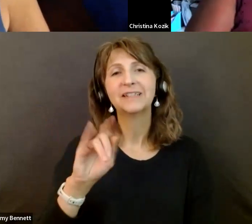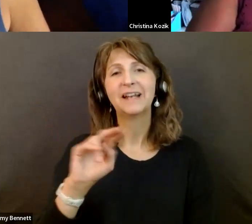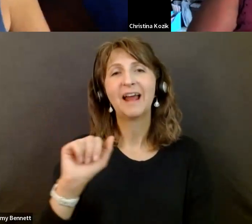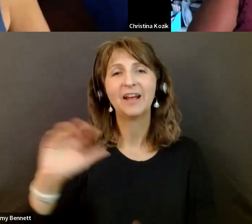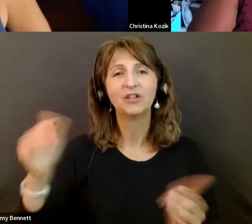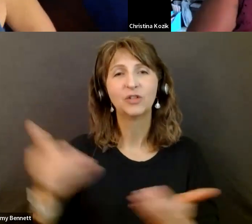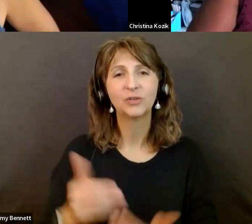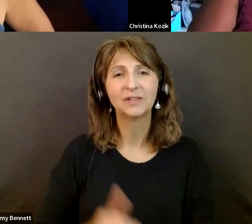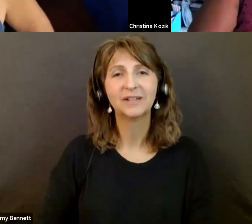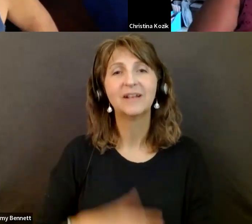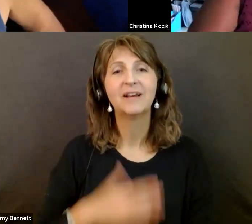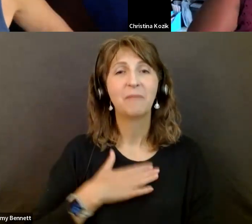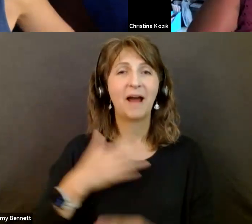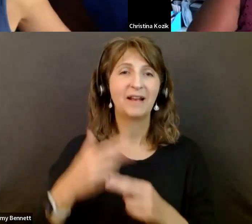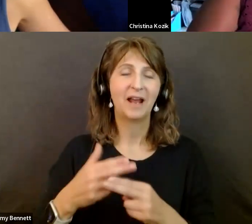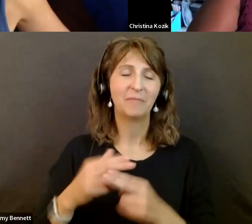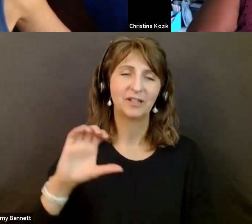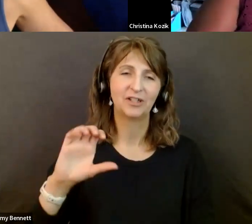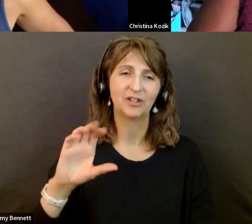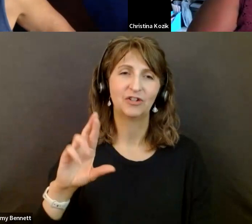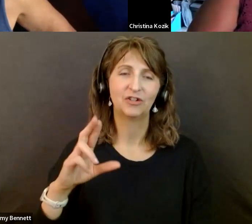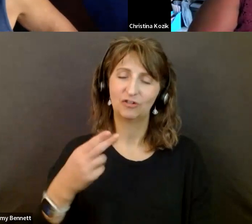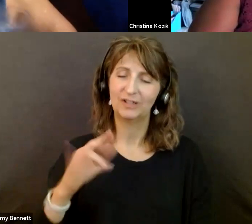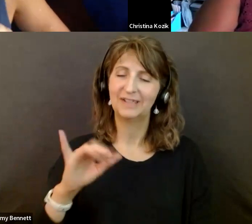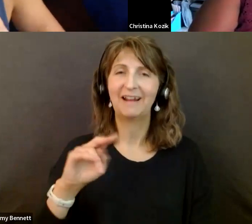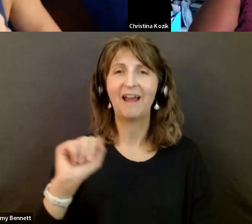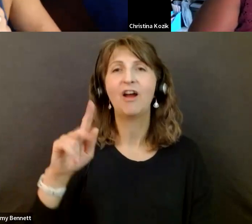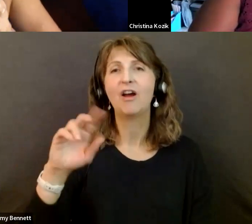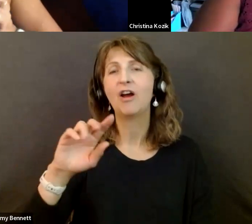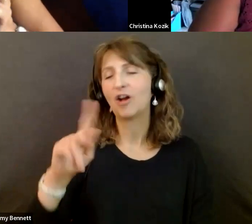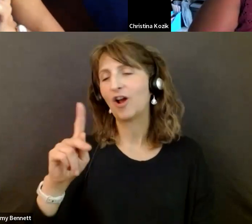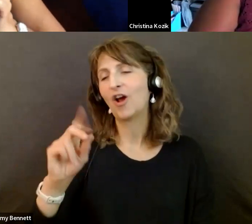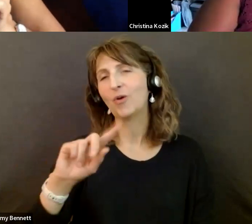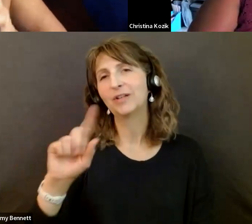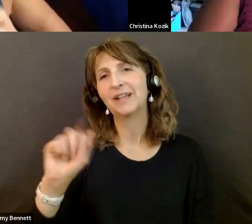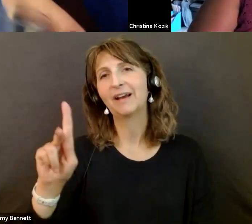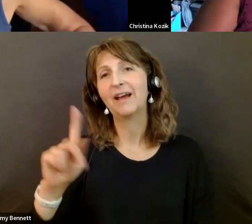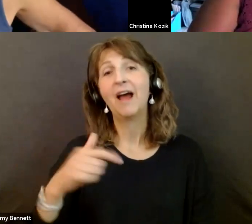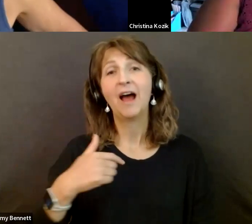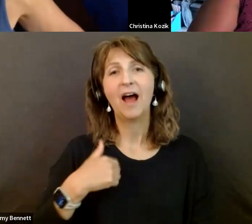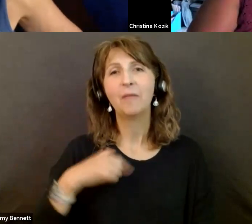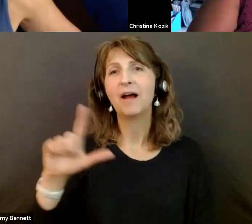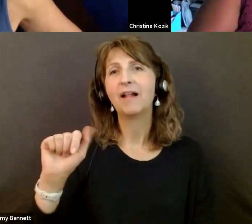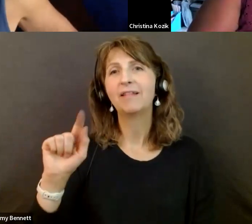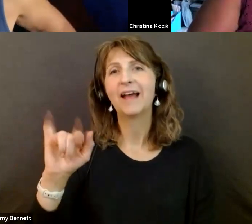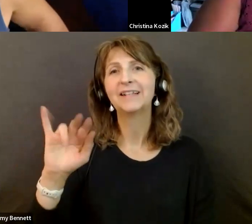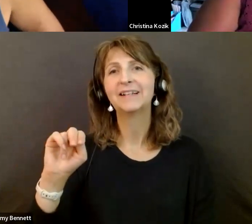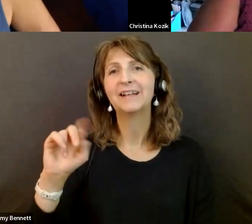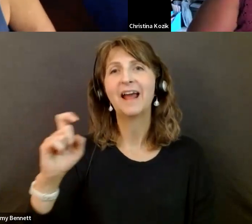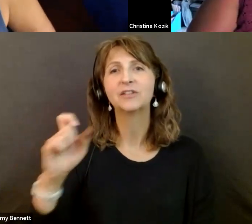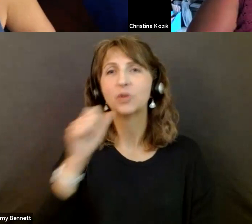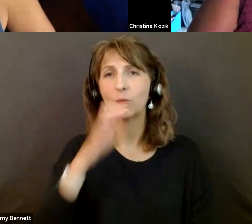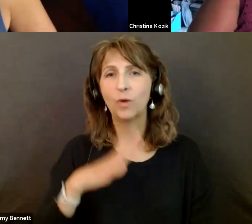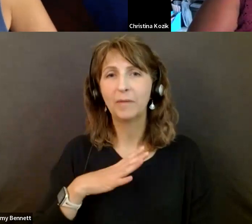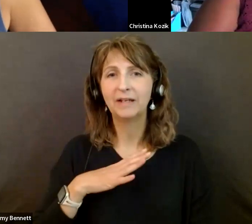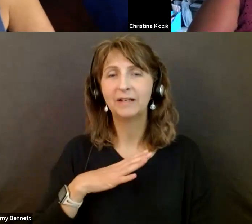Thank you. My name is Christina Kozik. I am a Latinx woman in my 30s.